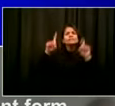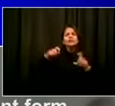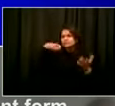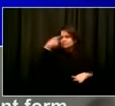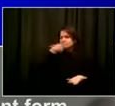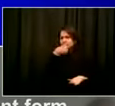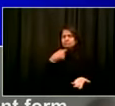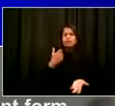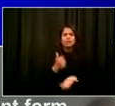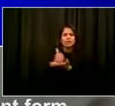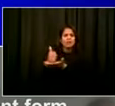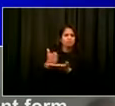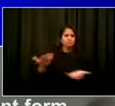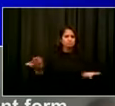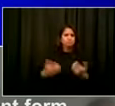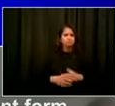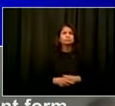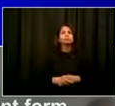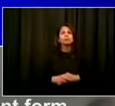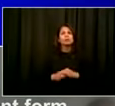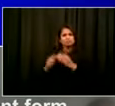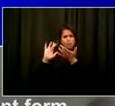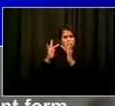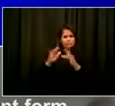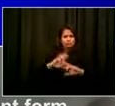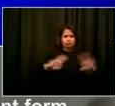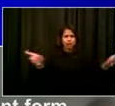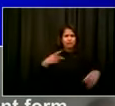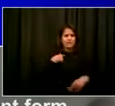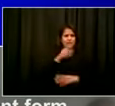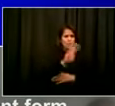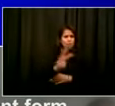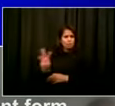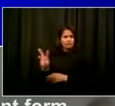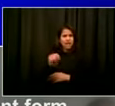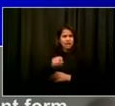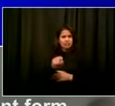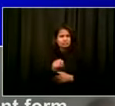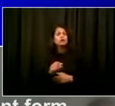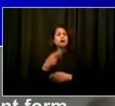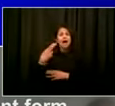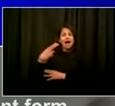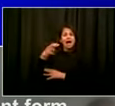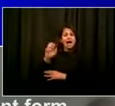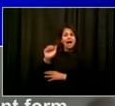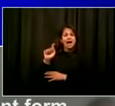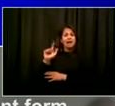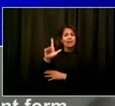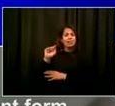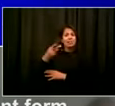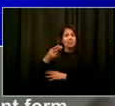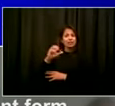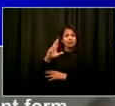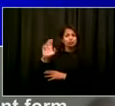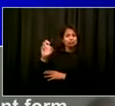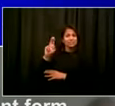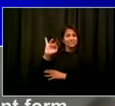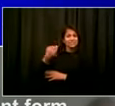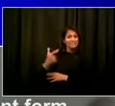fill out that consent form, go to your account with the school system and do it that way, or you can fill out a paper form and send it back into